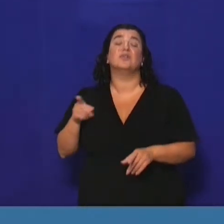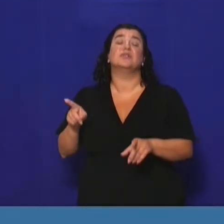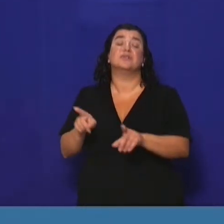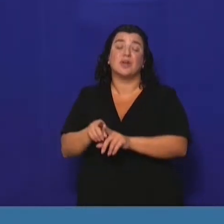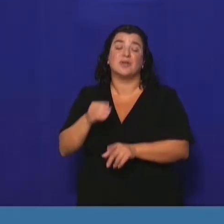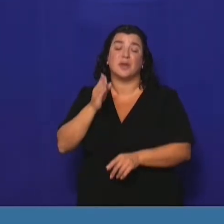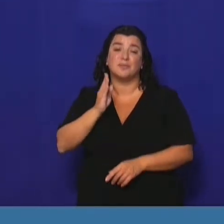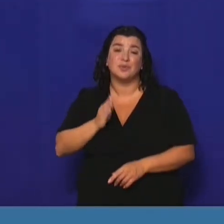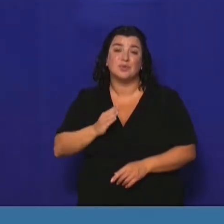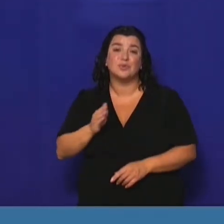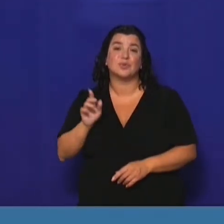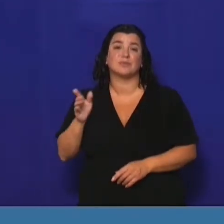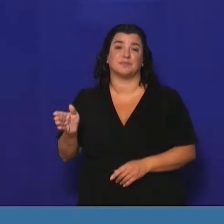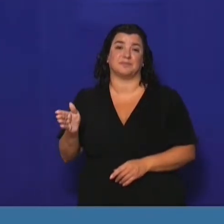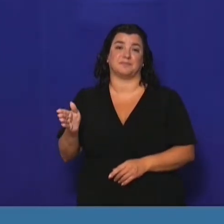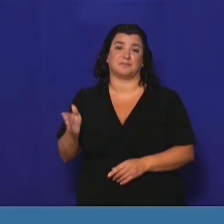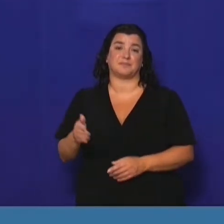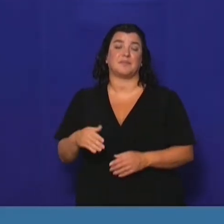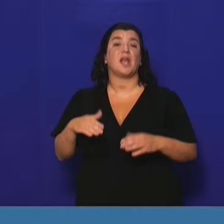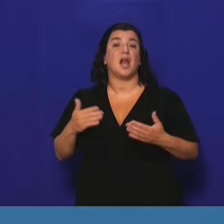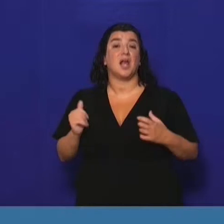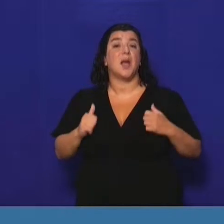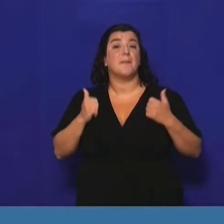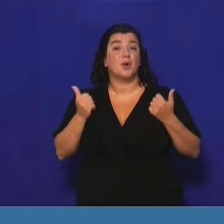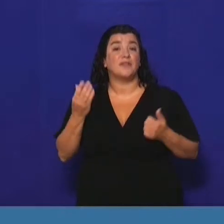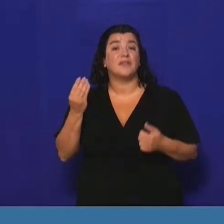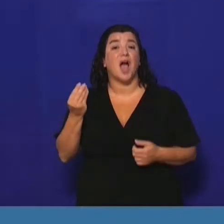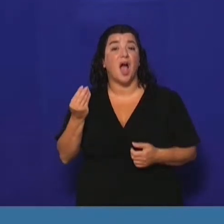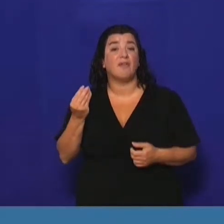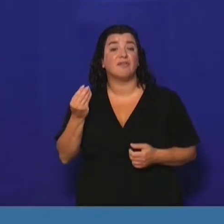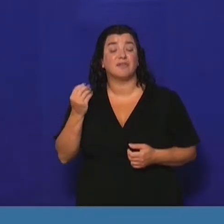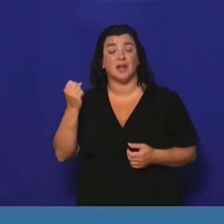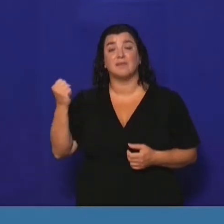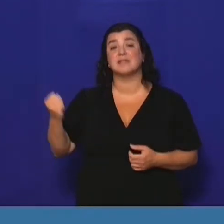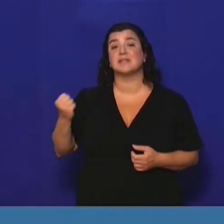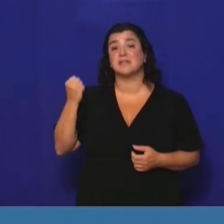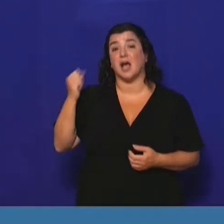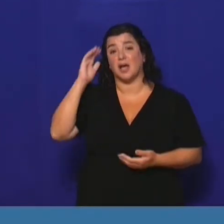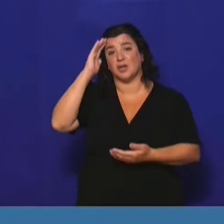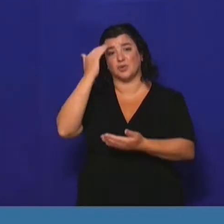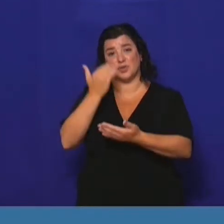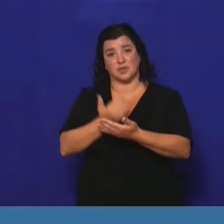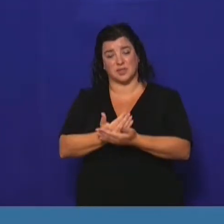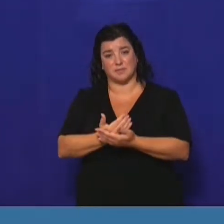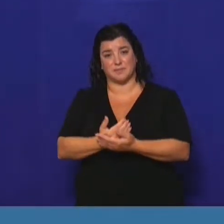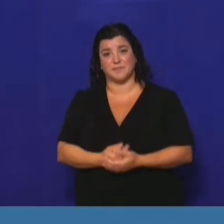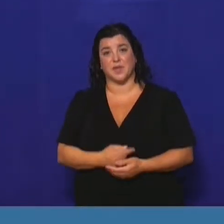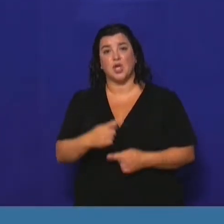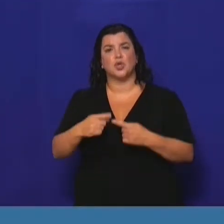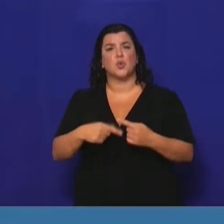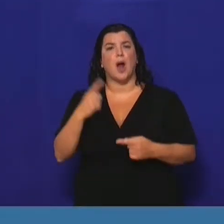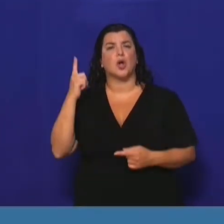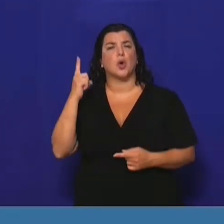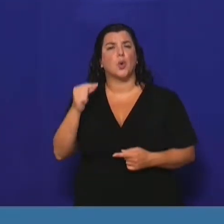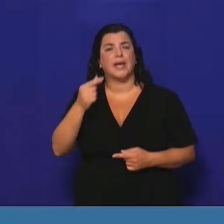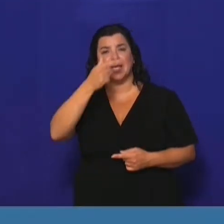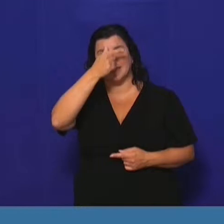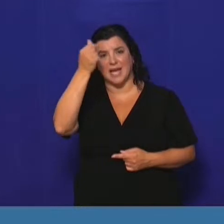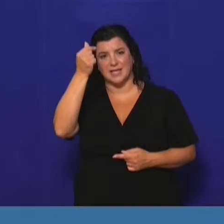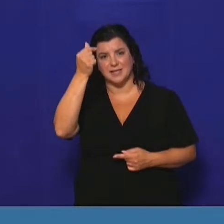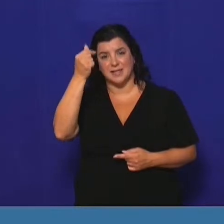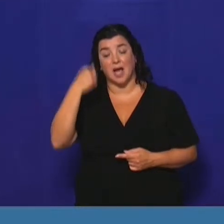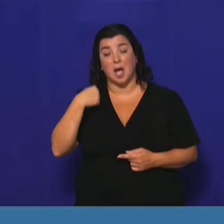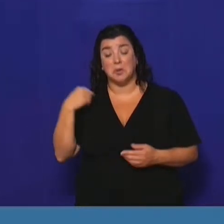imutu. U għalhekk importanti ħafna li nkomplu nieħdu ħsieb saħħitna. Fuq rapid test iva, aħna ilna mill-bidu net